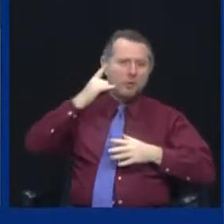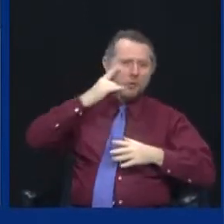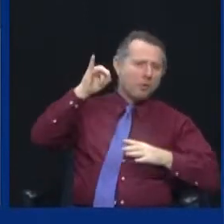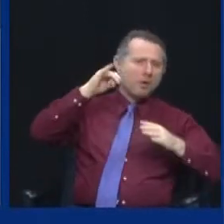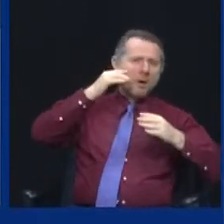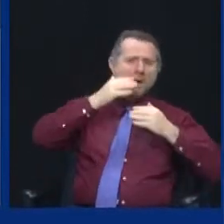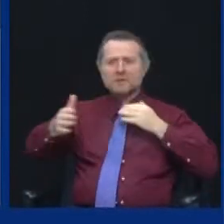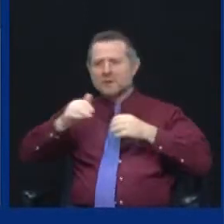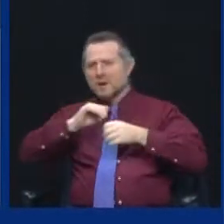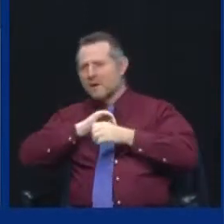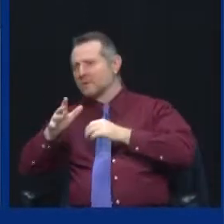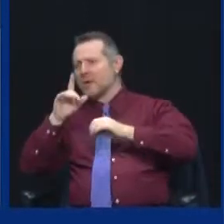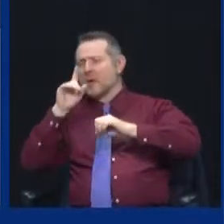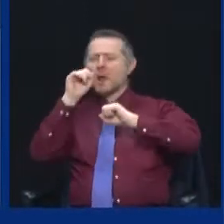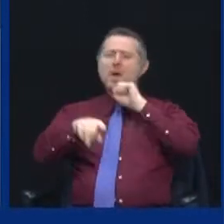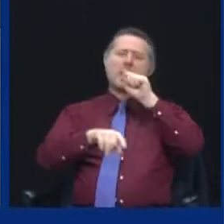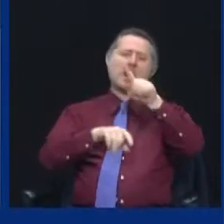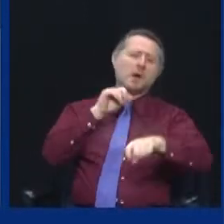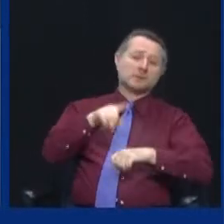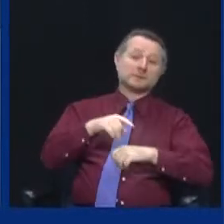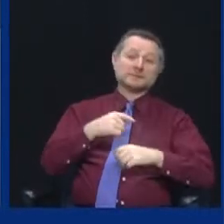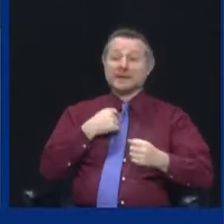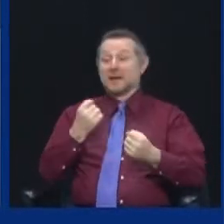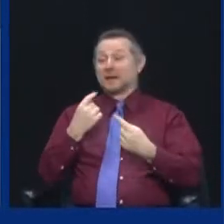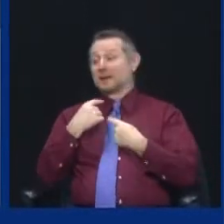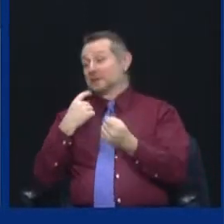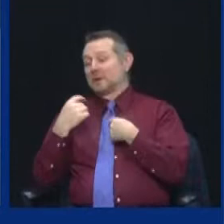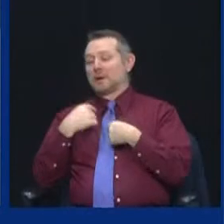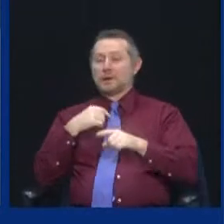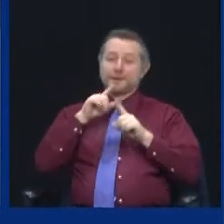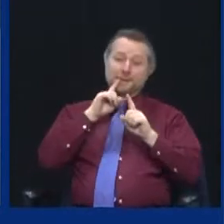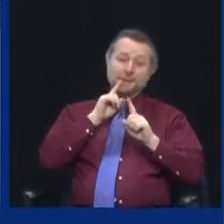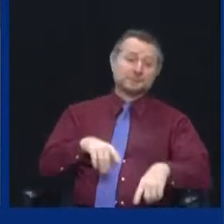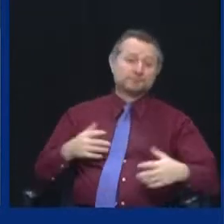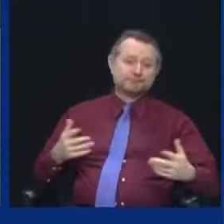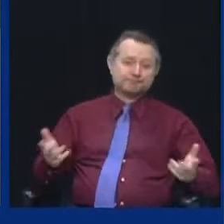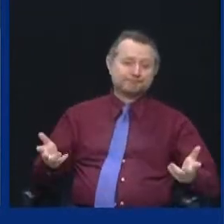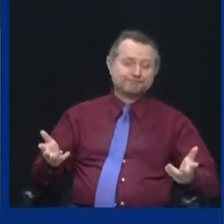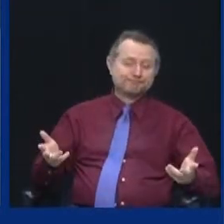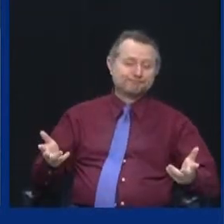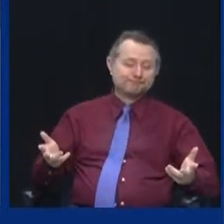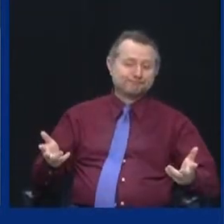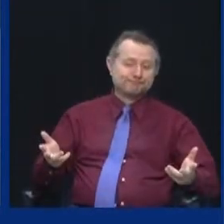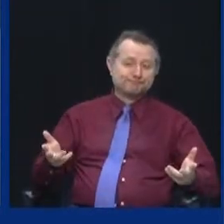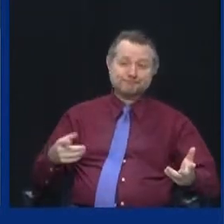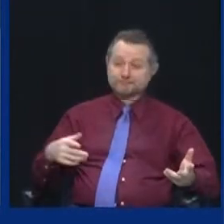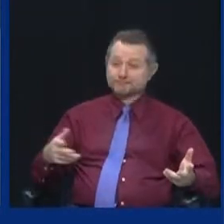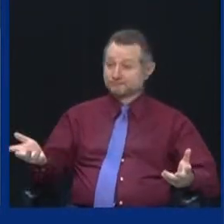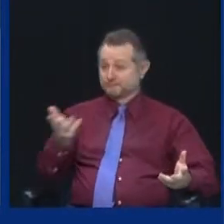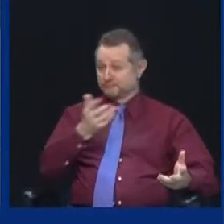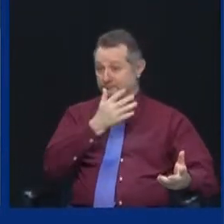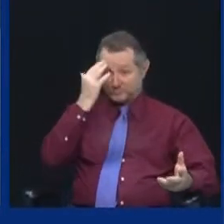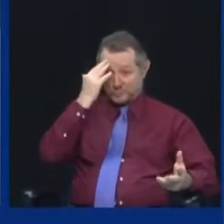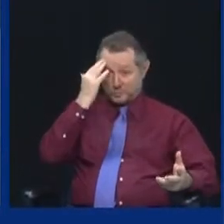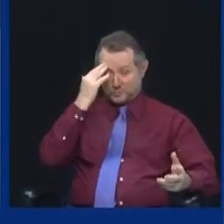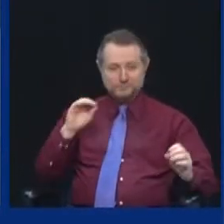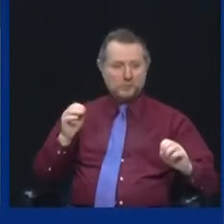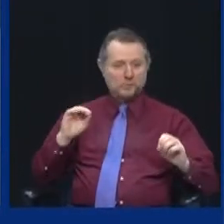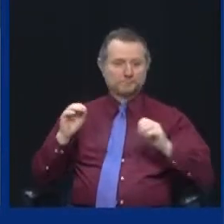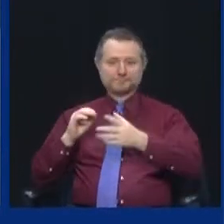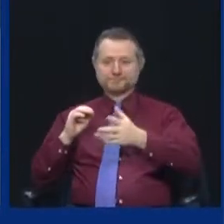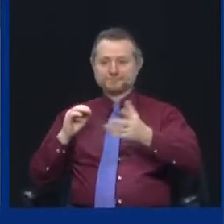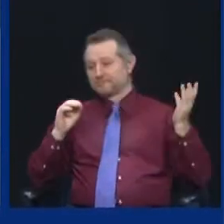post-COVID? And I say, I don't know. And nobody knows. Because New